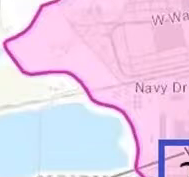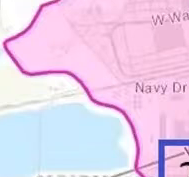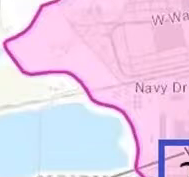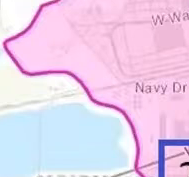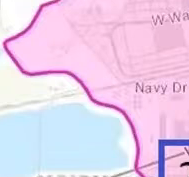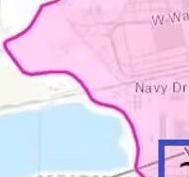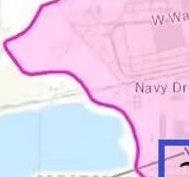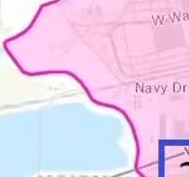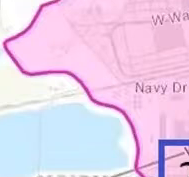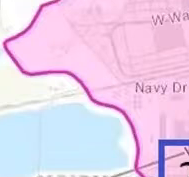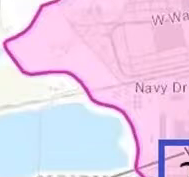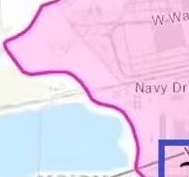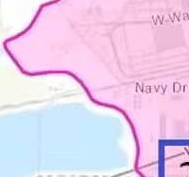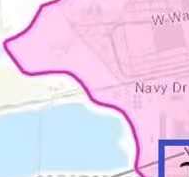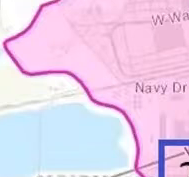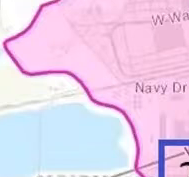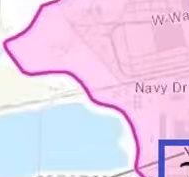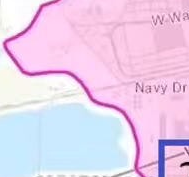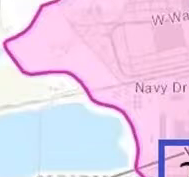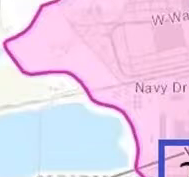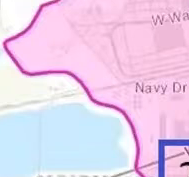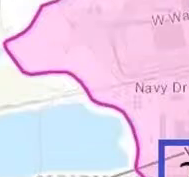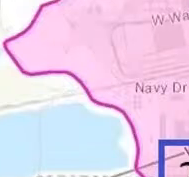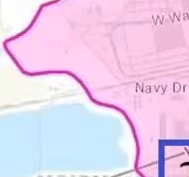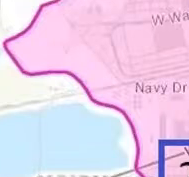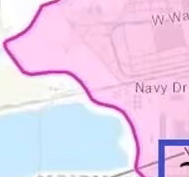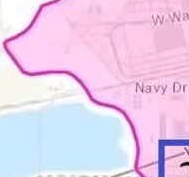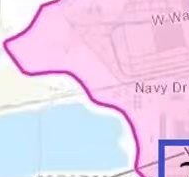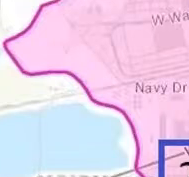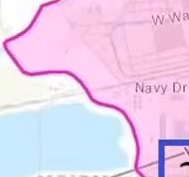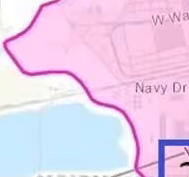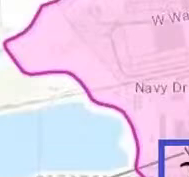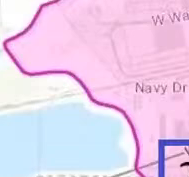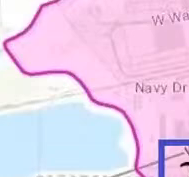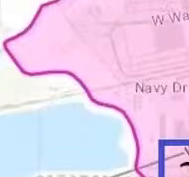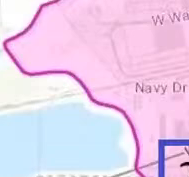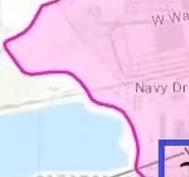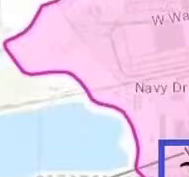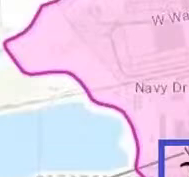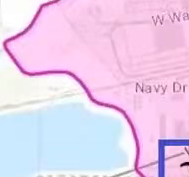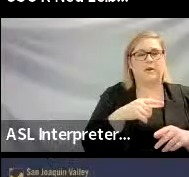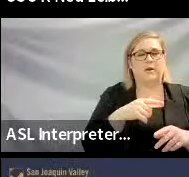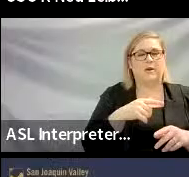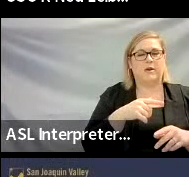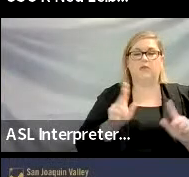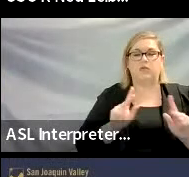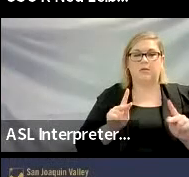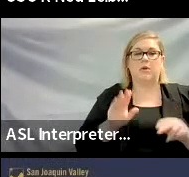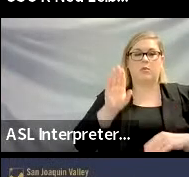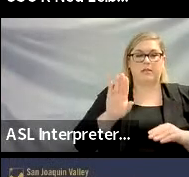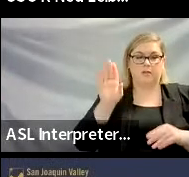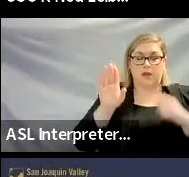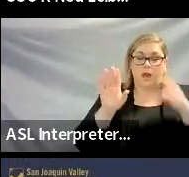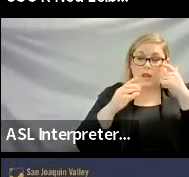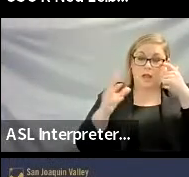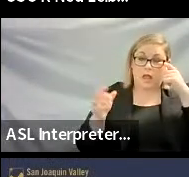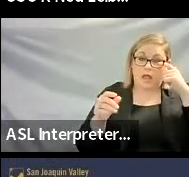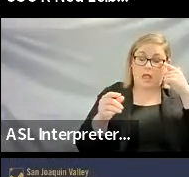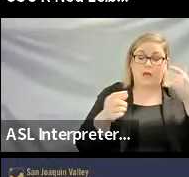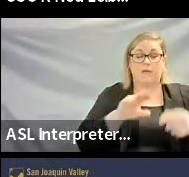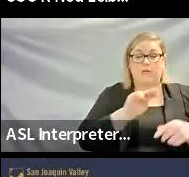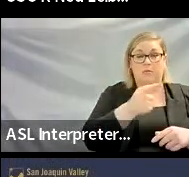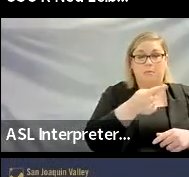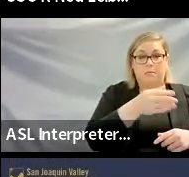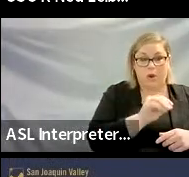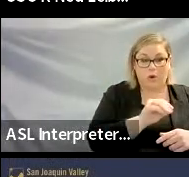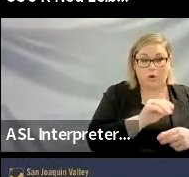Yes. Thanks, Heather. And then we have two folks raising their hands, and in the order I saw them, we'll have Margot share first,